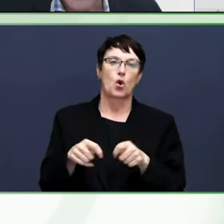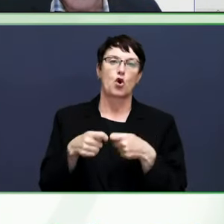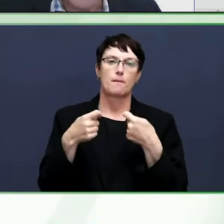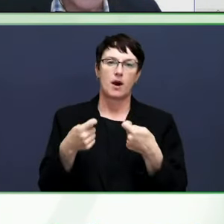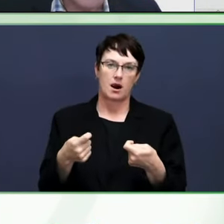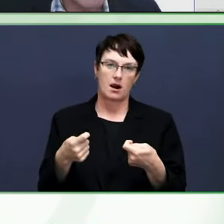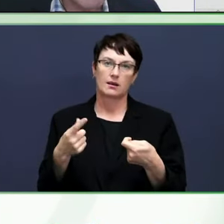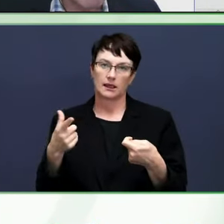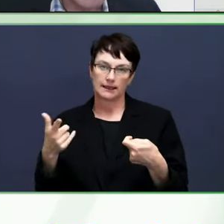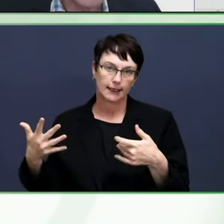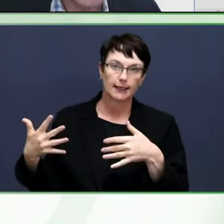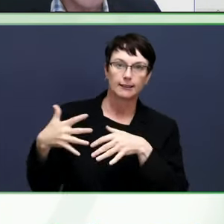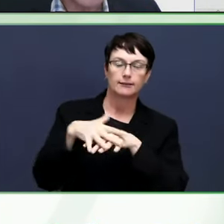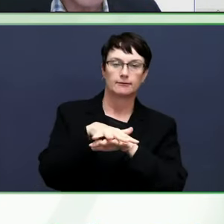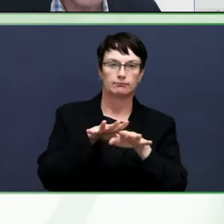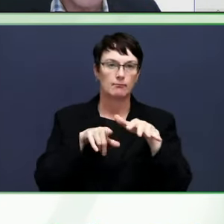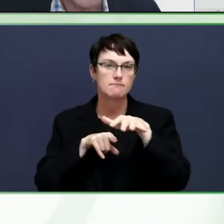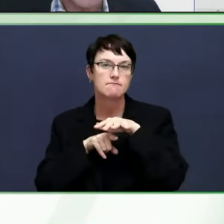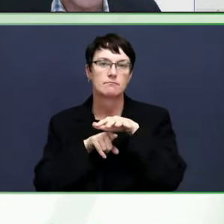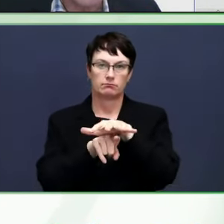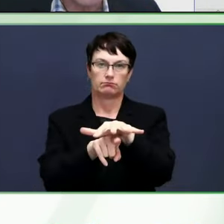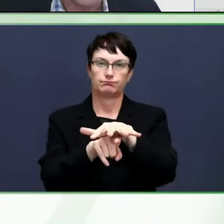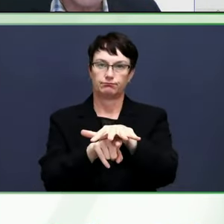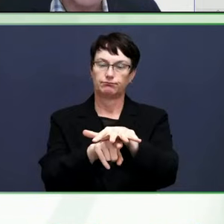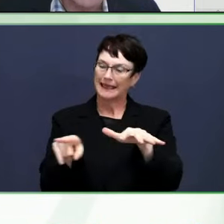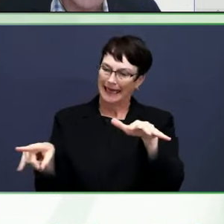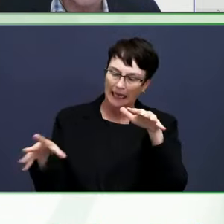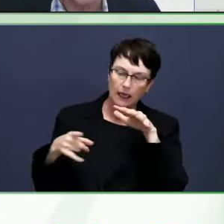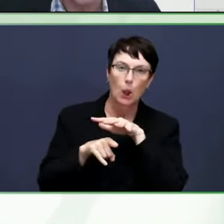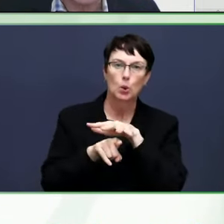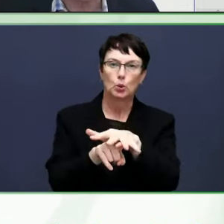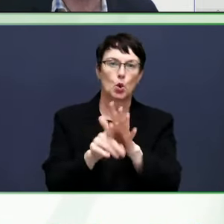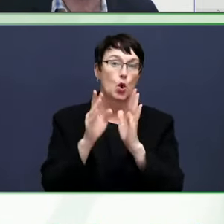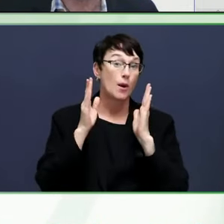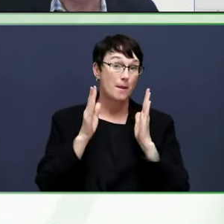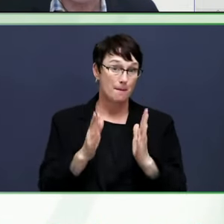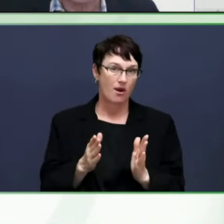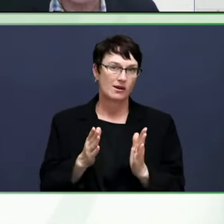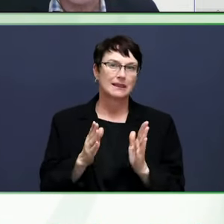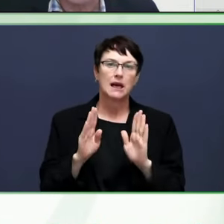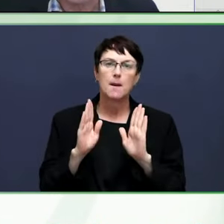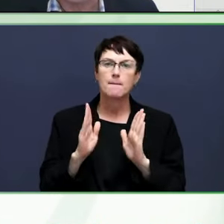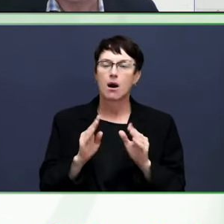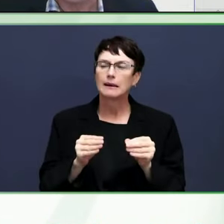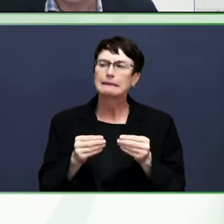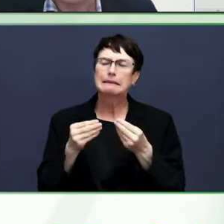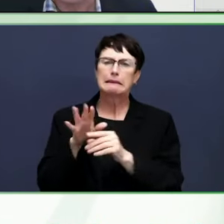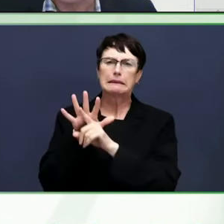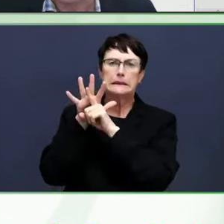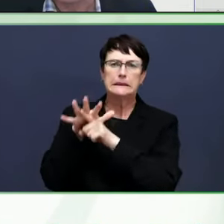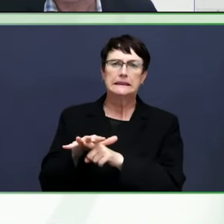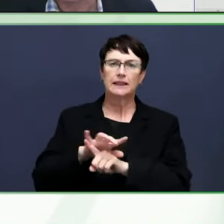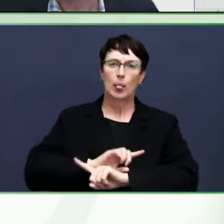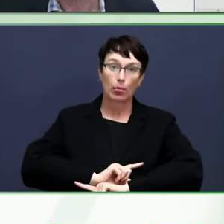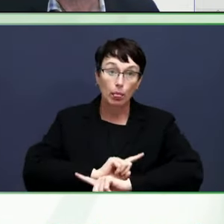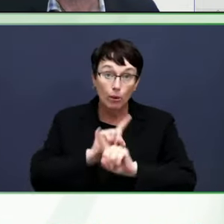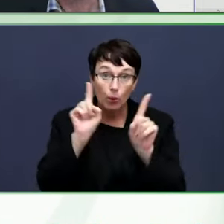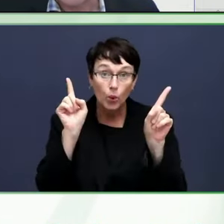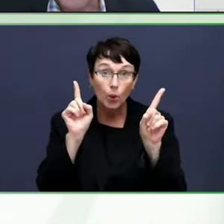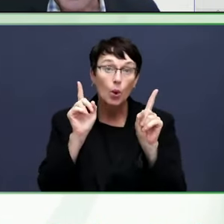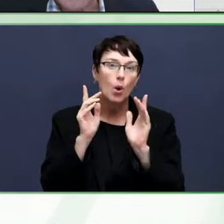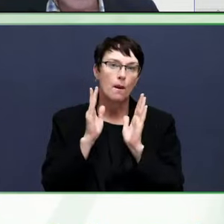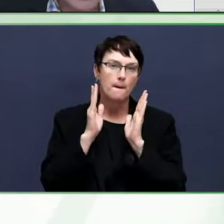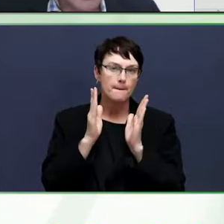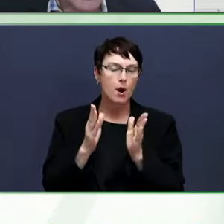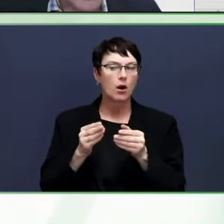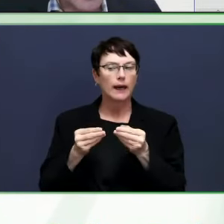non-discrimination and effective equality in access to and permanence in the educational system. On